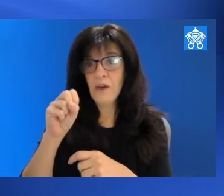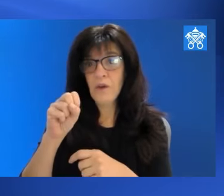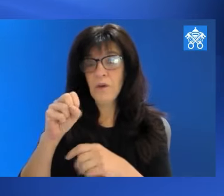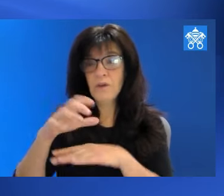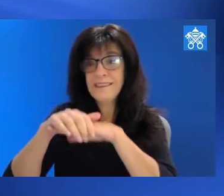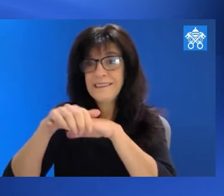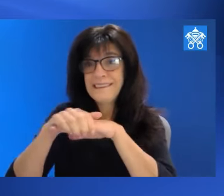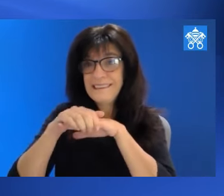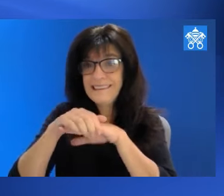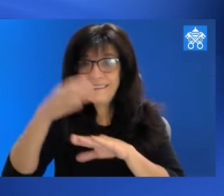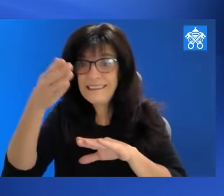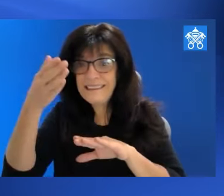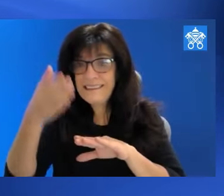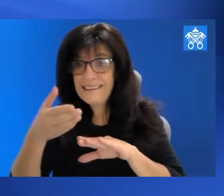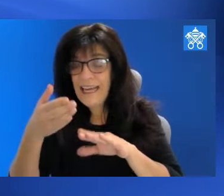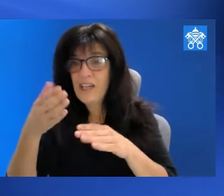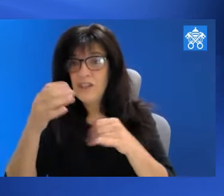USA,